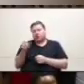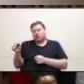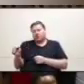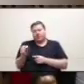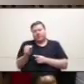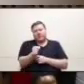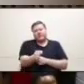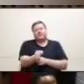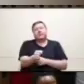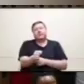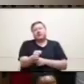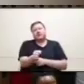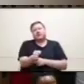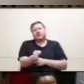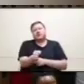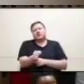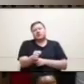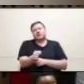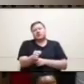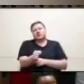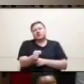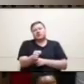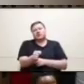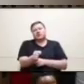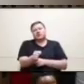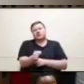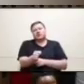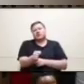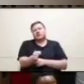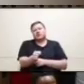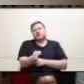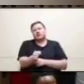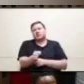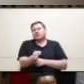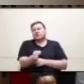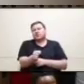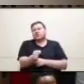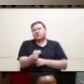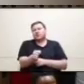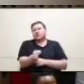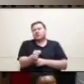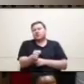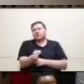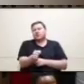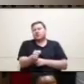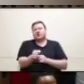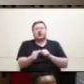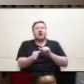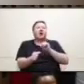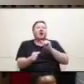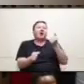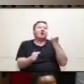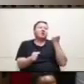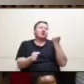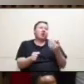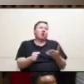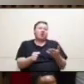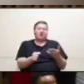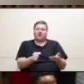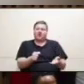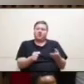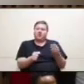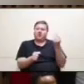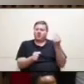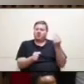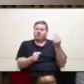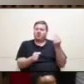that position who was supposed to be appointed. He got another offer somewhere else. So